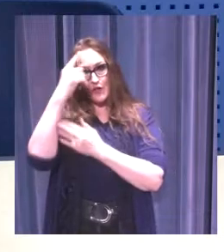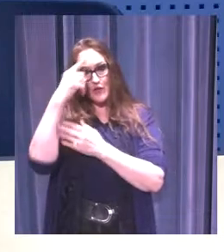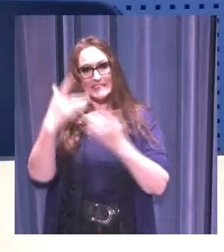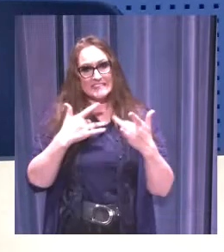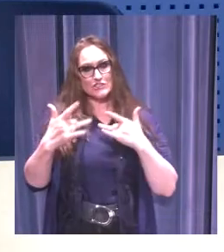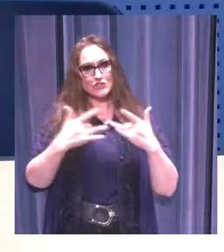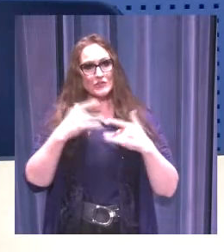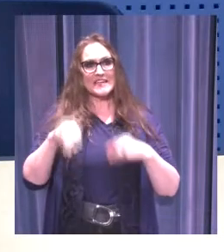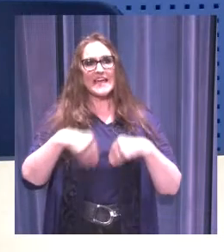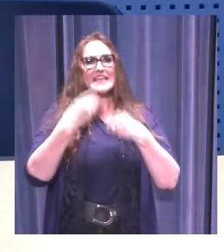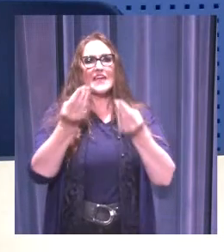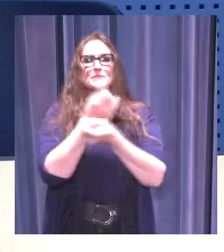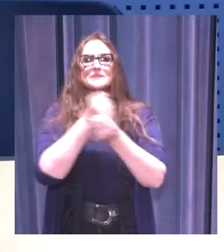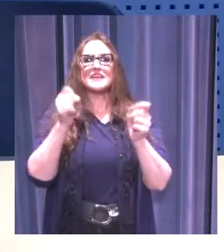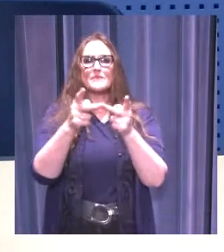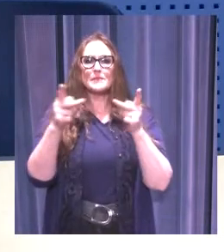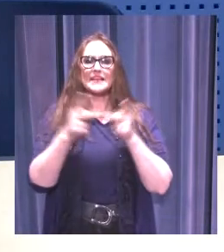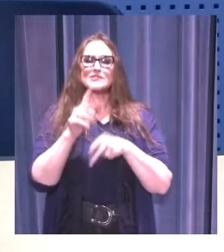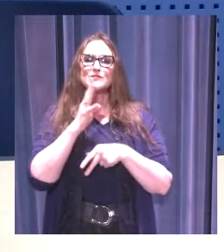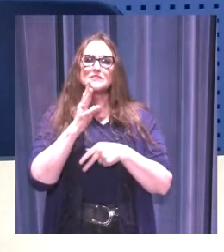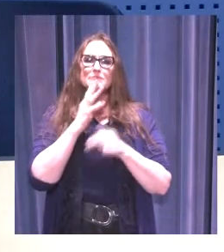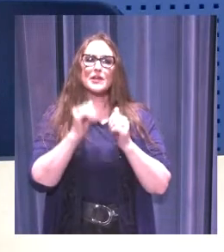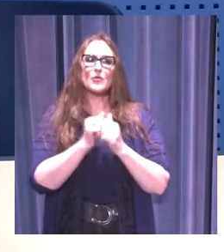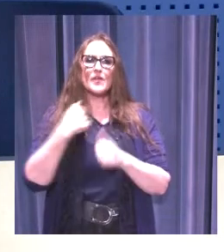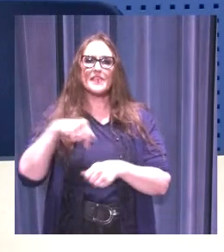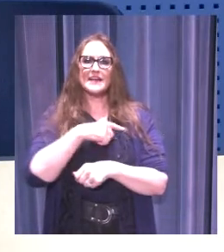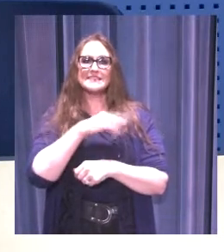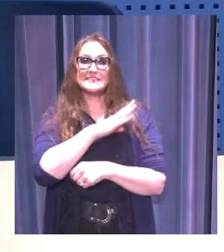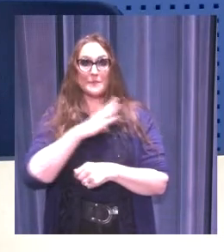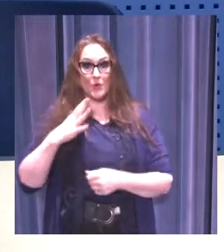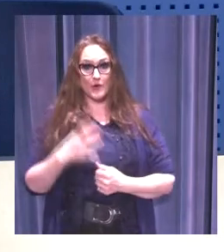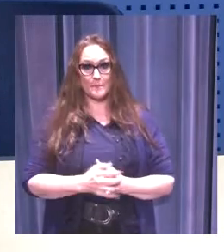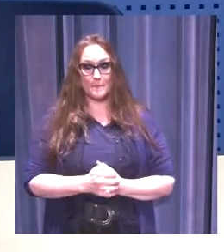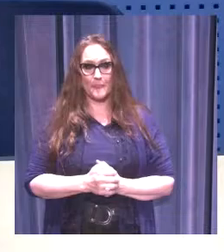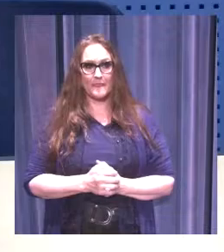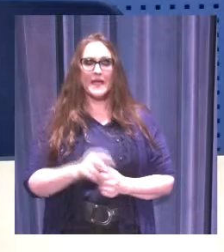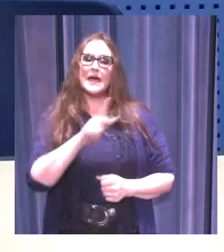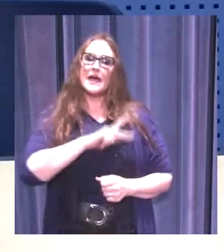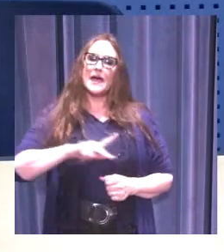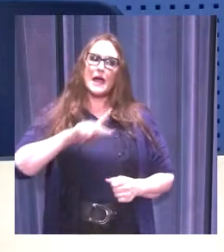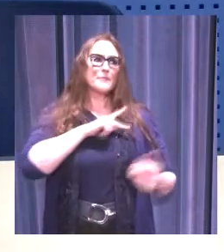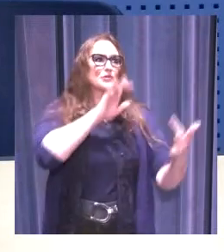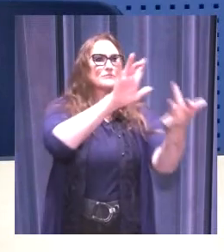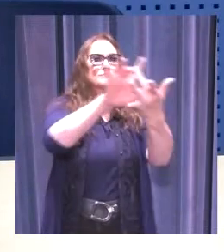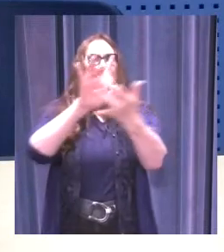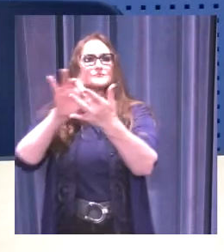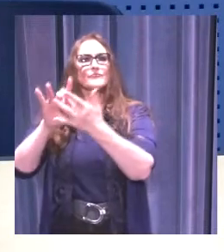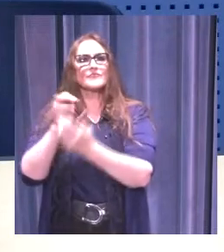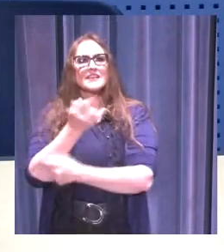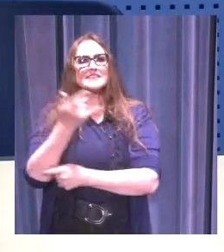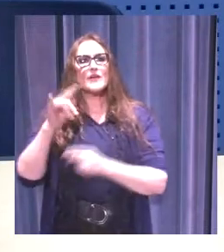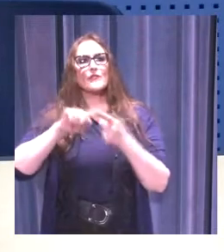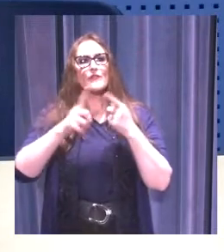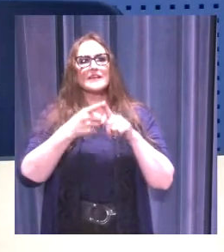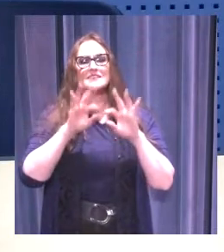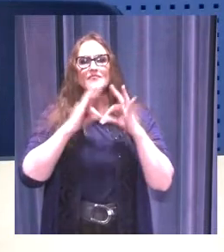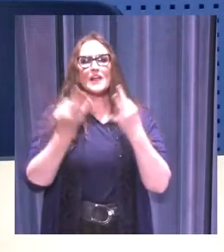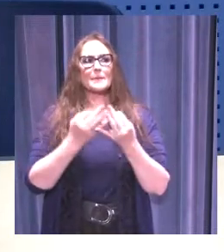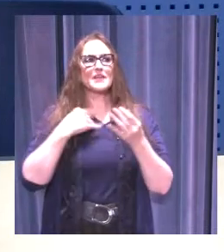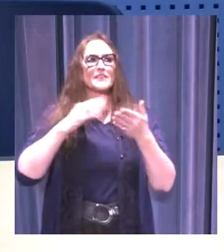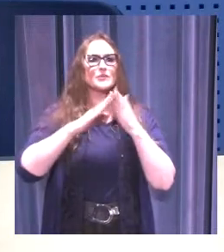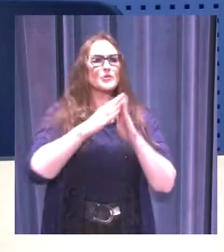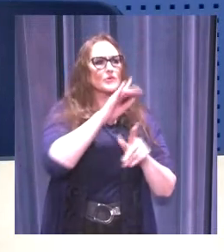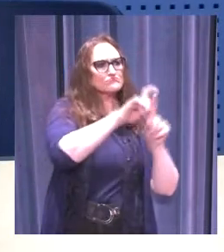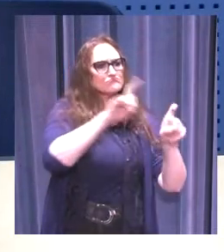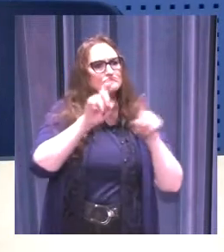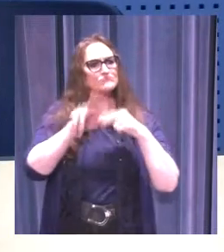concerns and gave them a safe space to speak with us as a board. I personally reached out to several friends and family within our community to ask questions